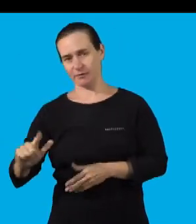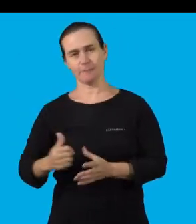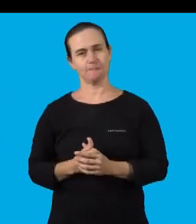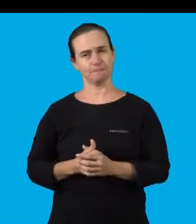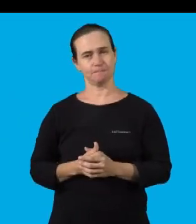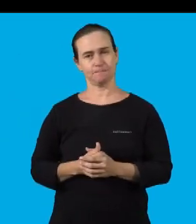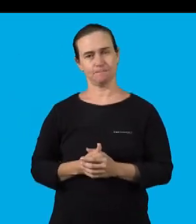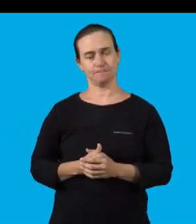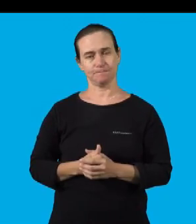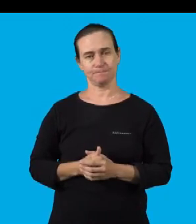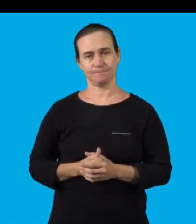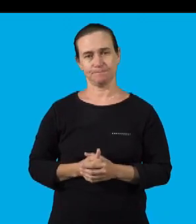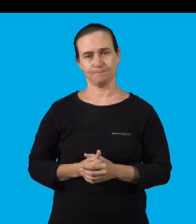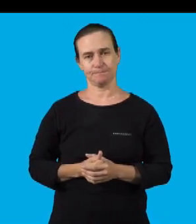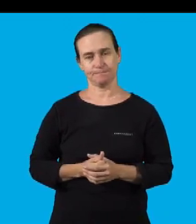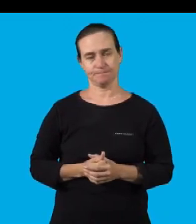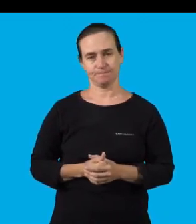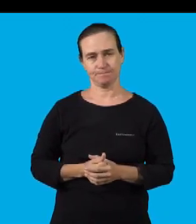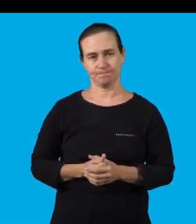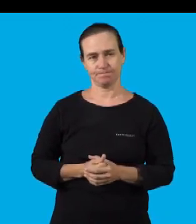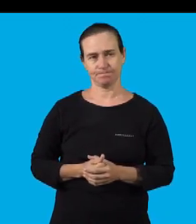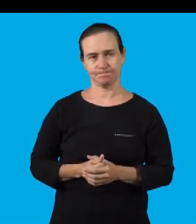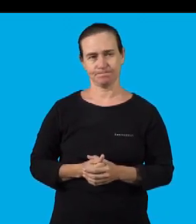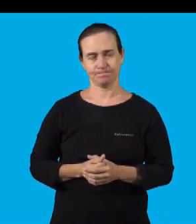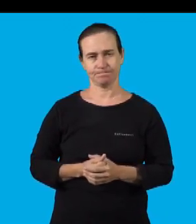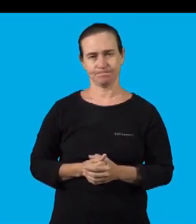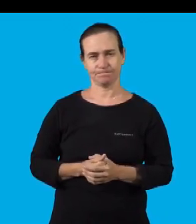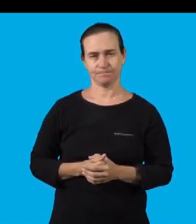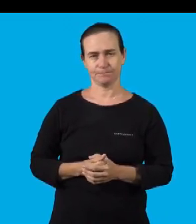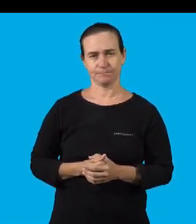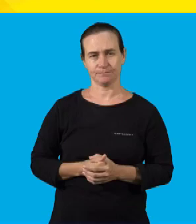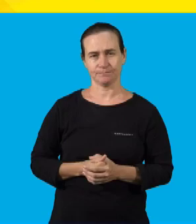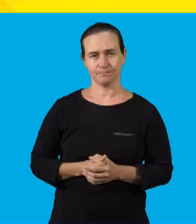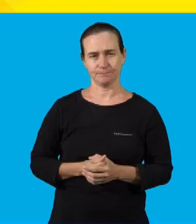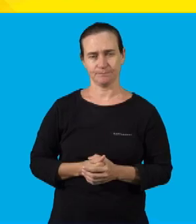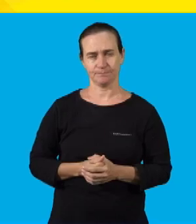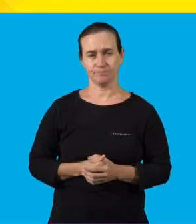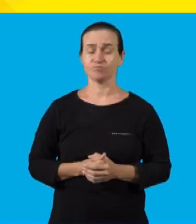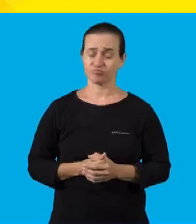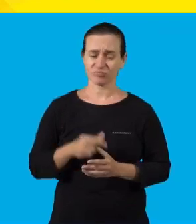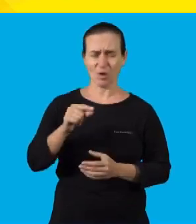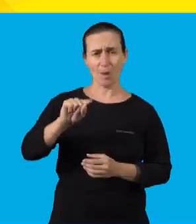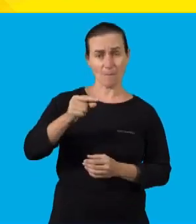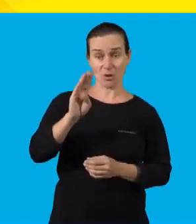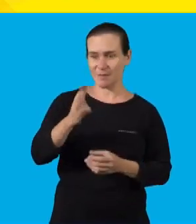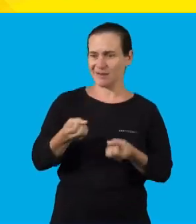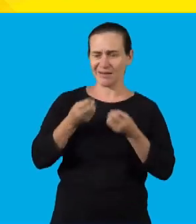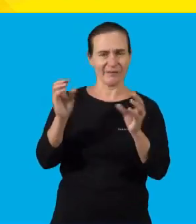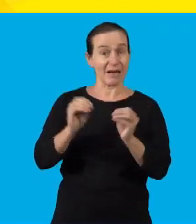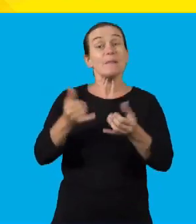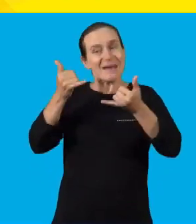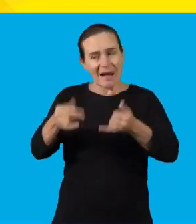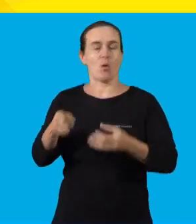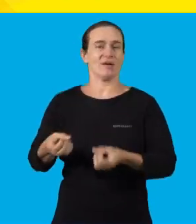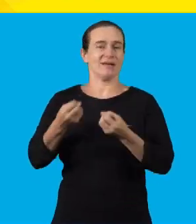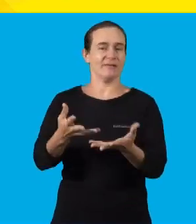1/27. Now, we need to substitute what we have been given. So initially, the point of B was not given, but now